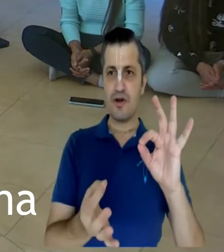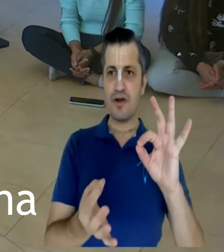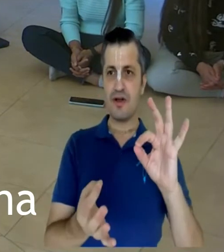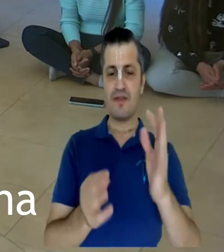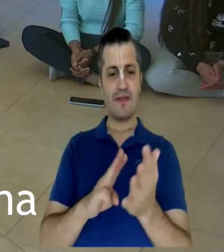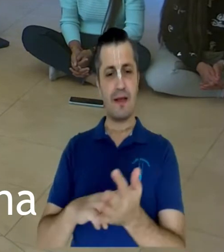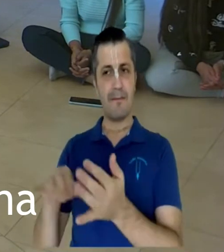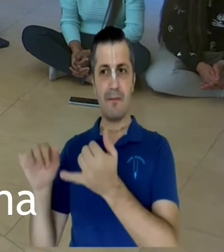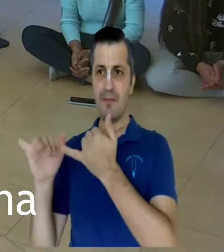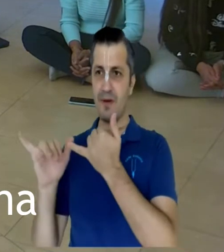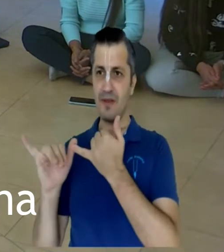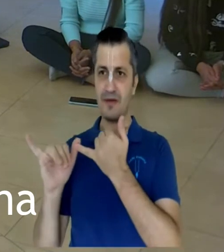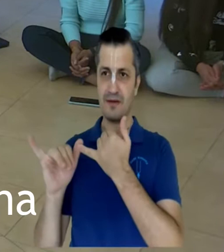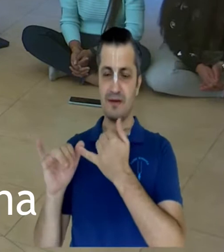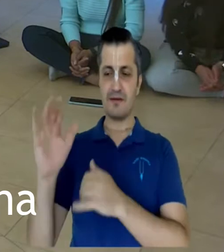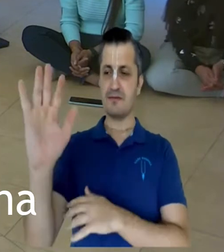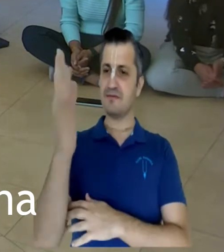Madhava Kunja